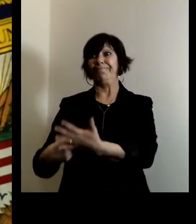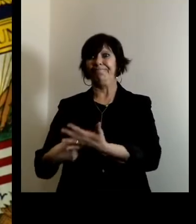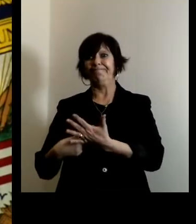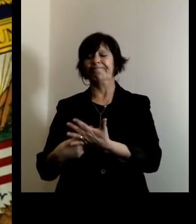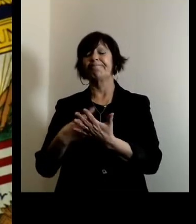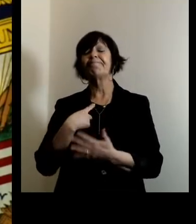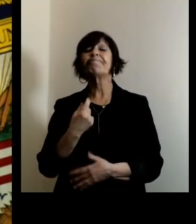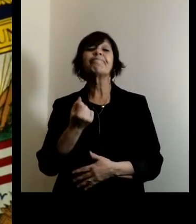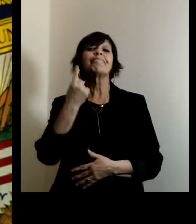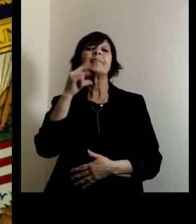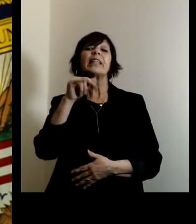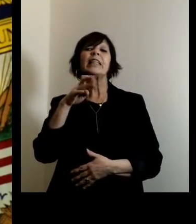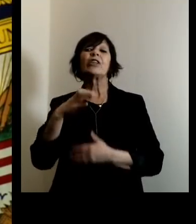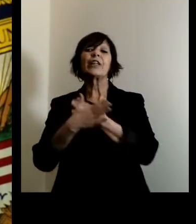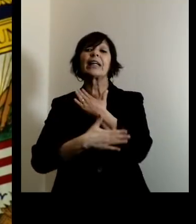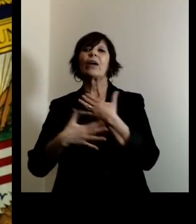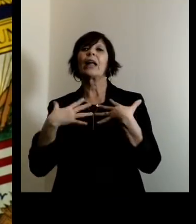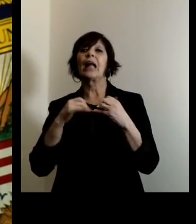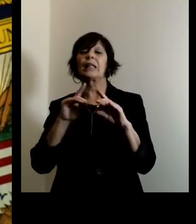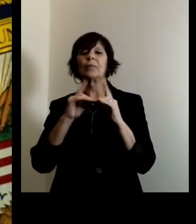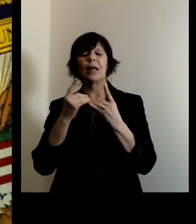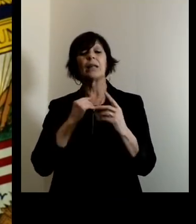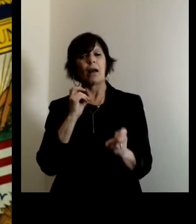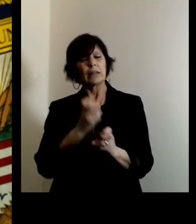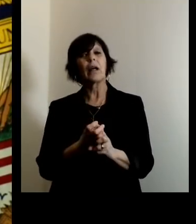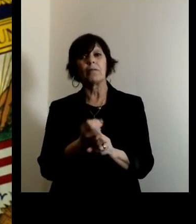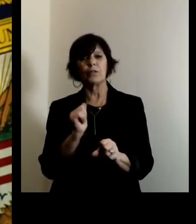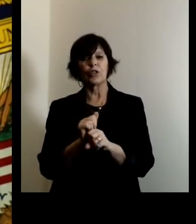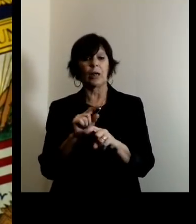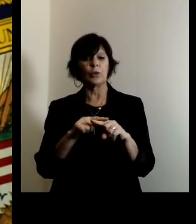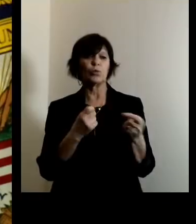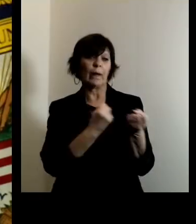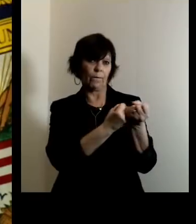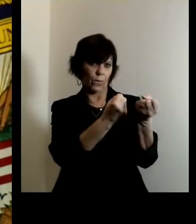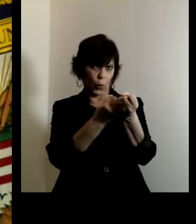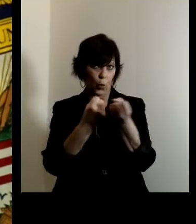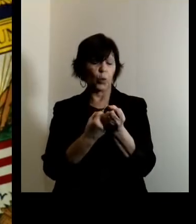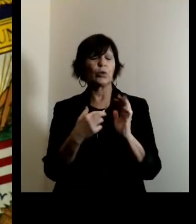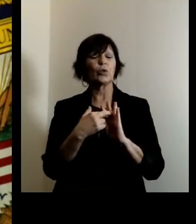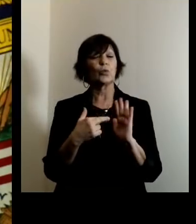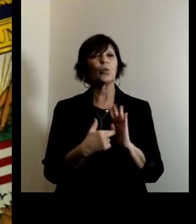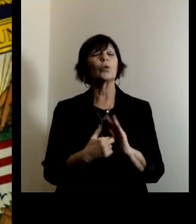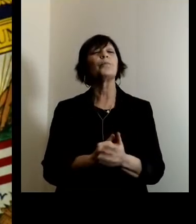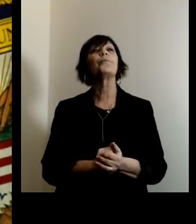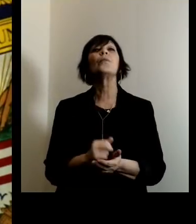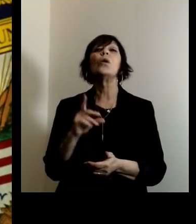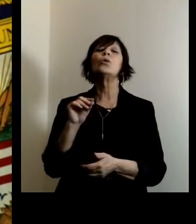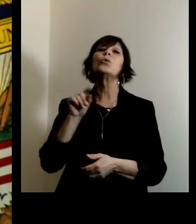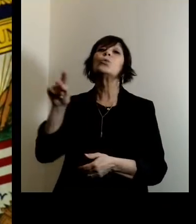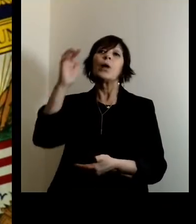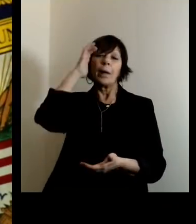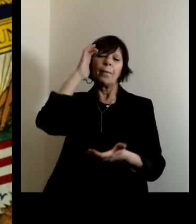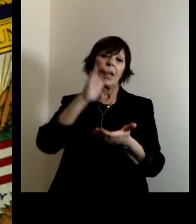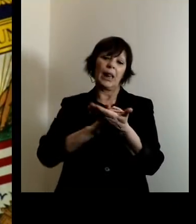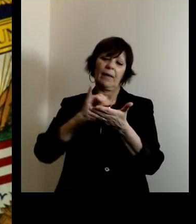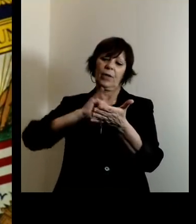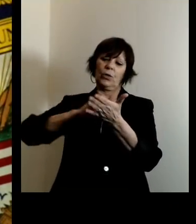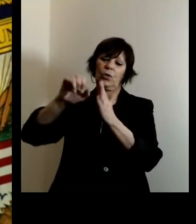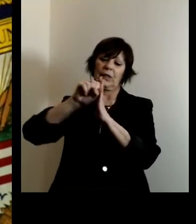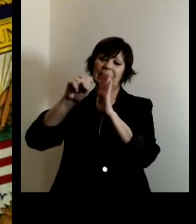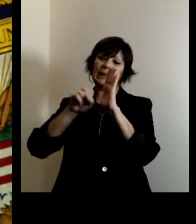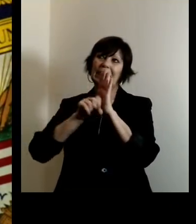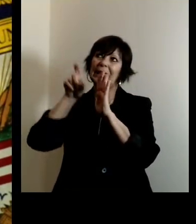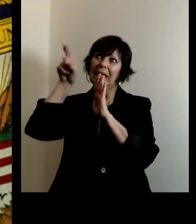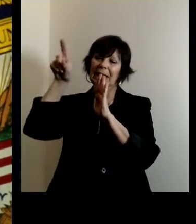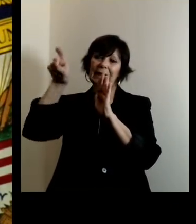understand that the Erie County Health Department has a very tough job to try to enforce all of the rules. Do you believe that New York State needs to modify its